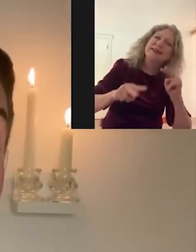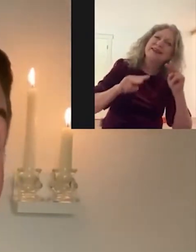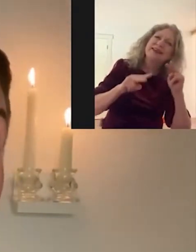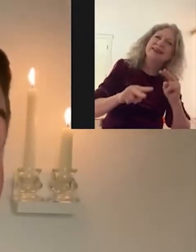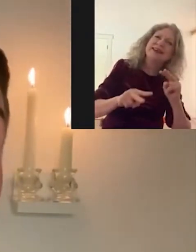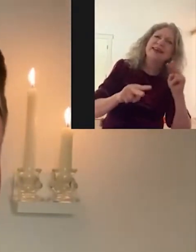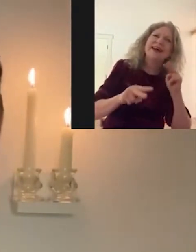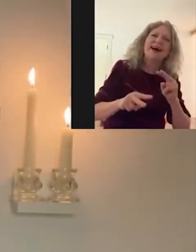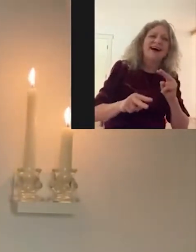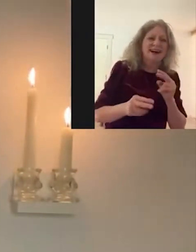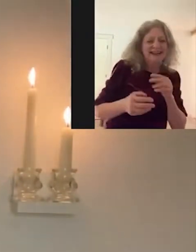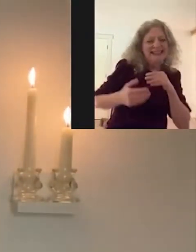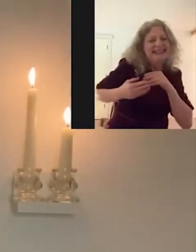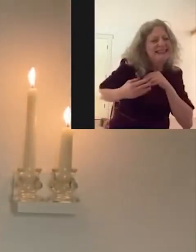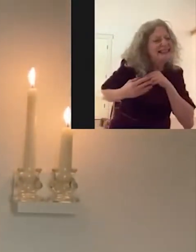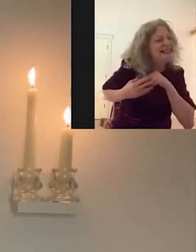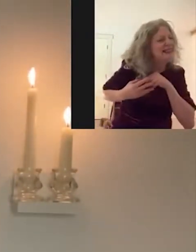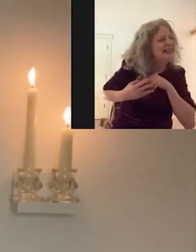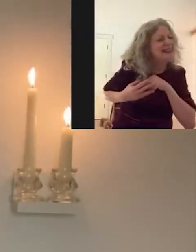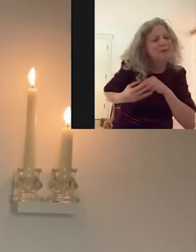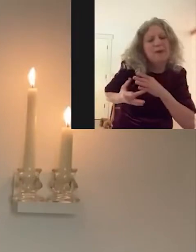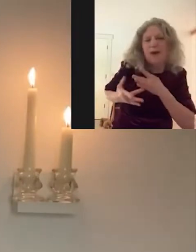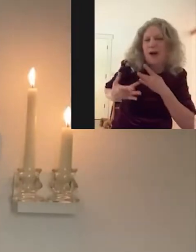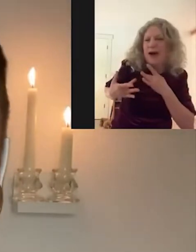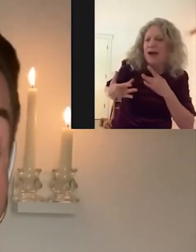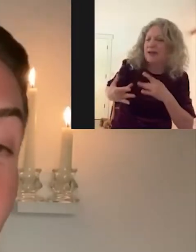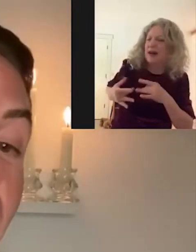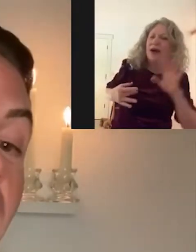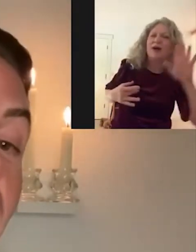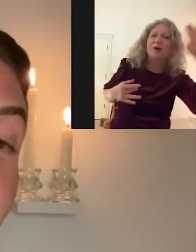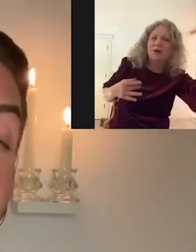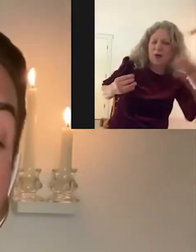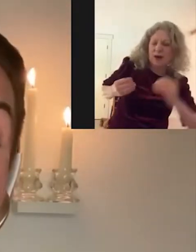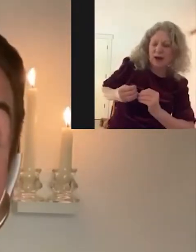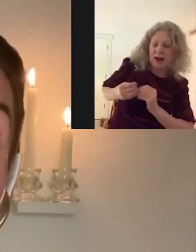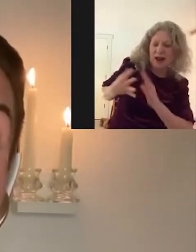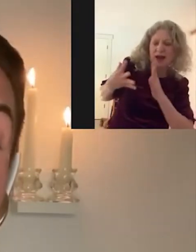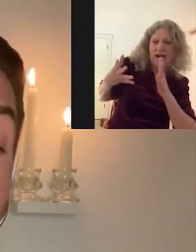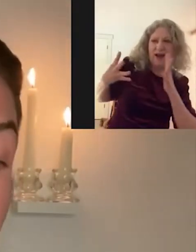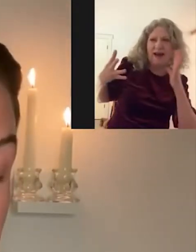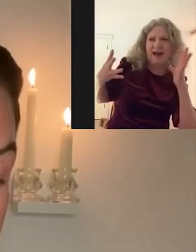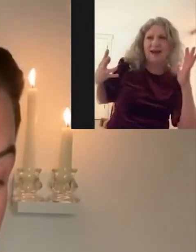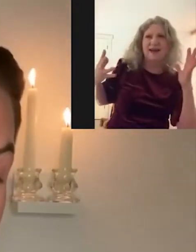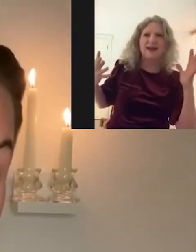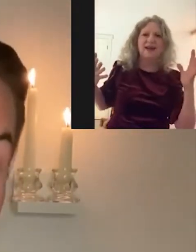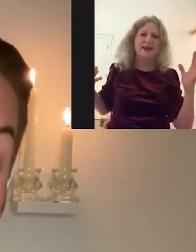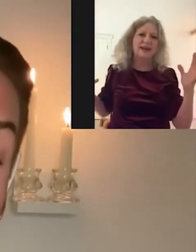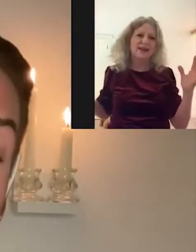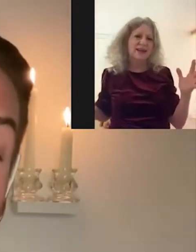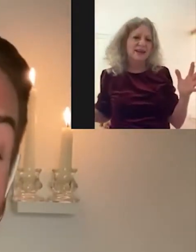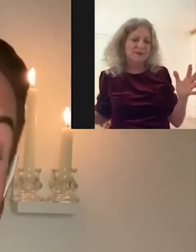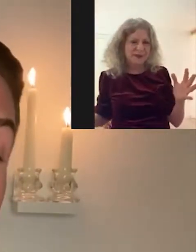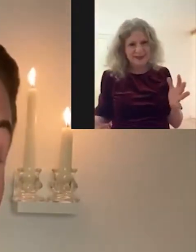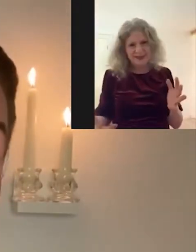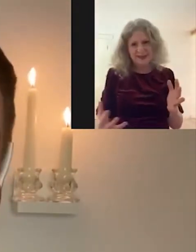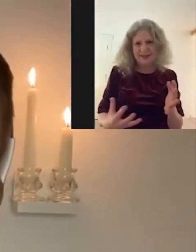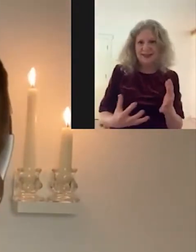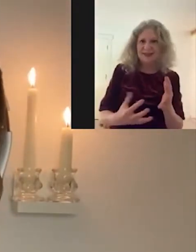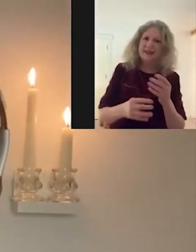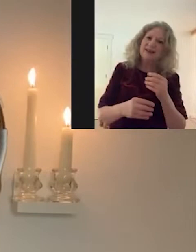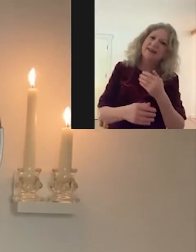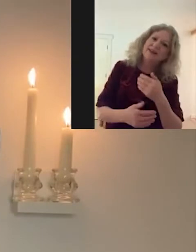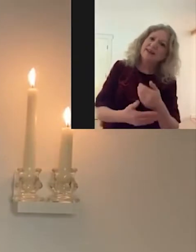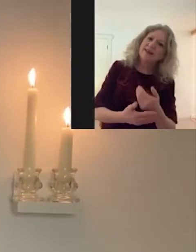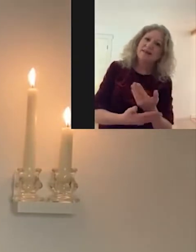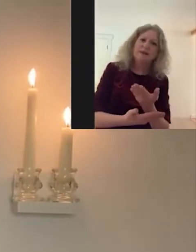my heart, may the light of your heart be brighter than in